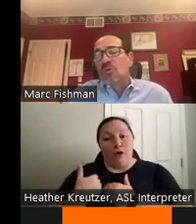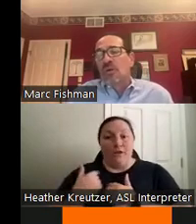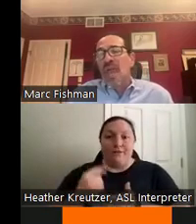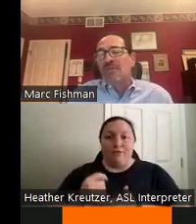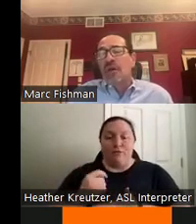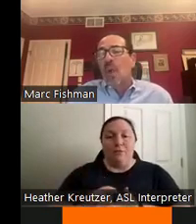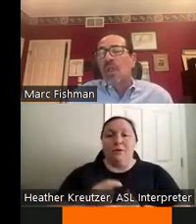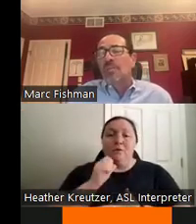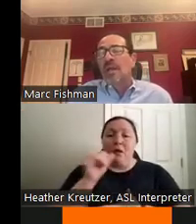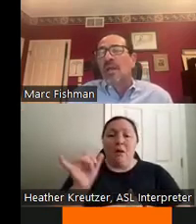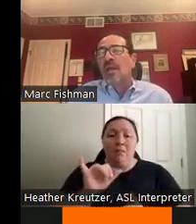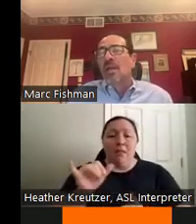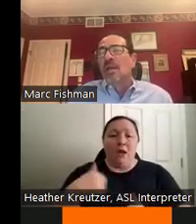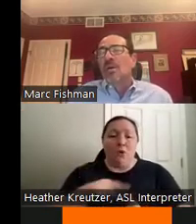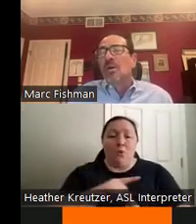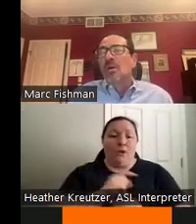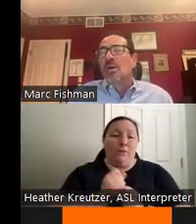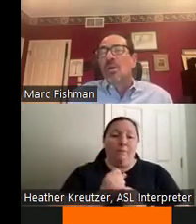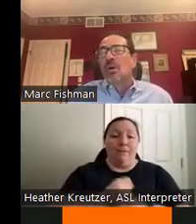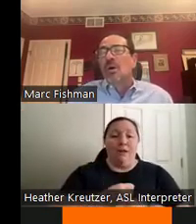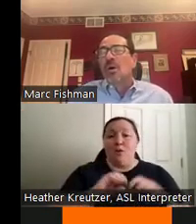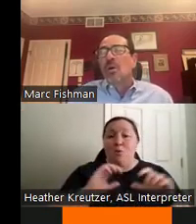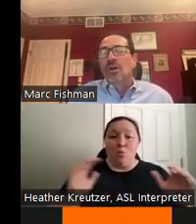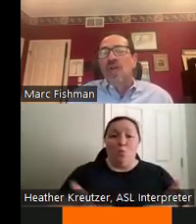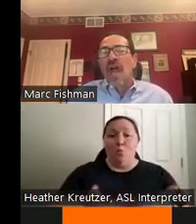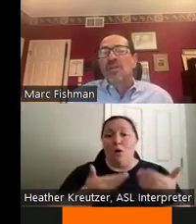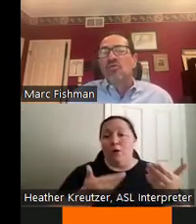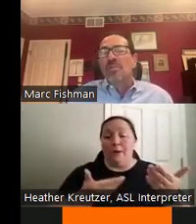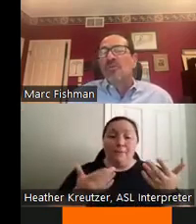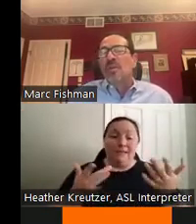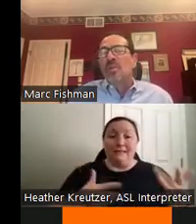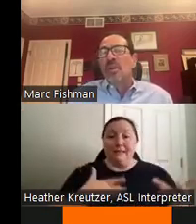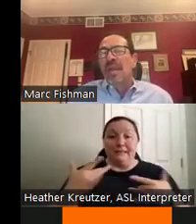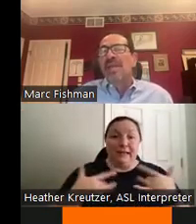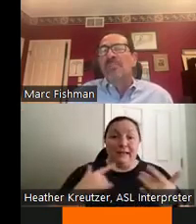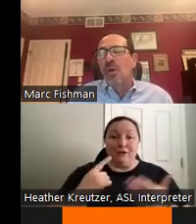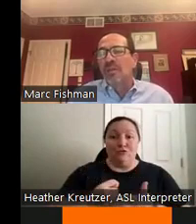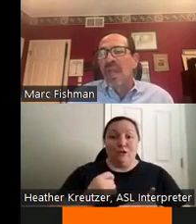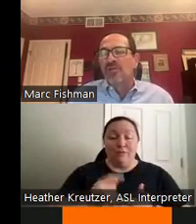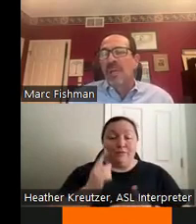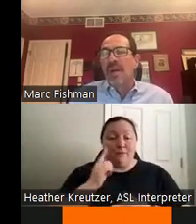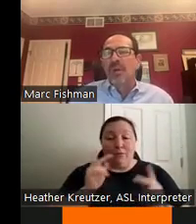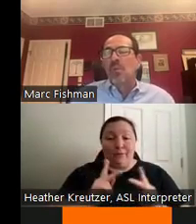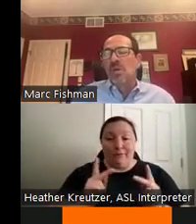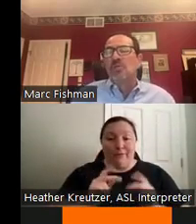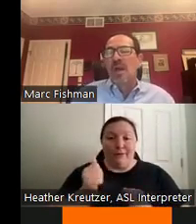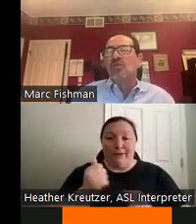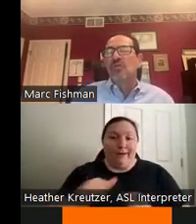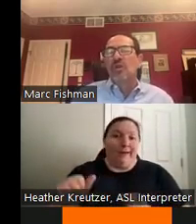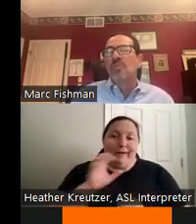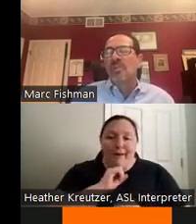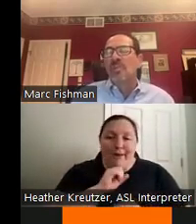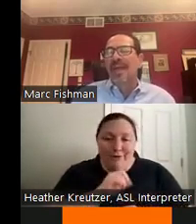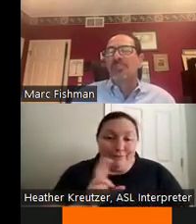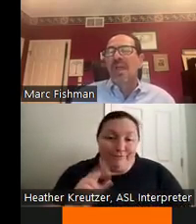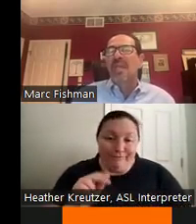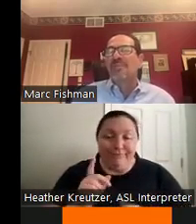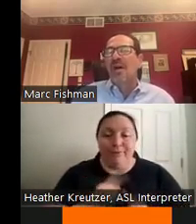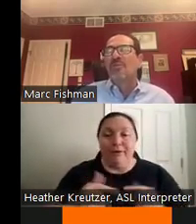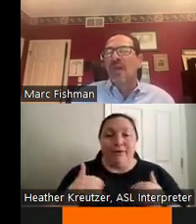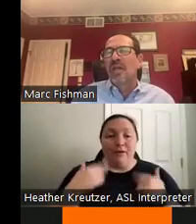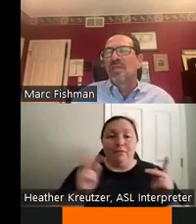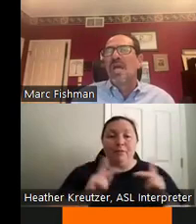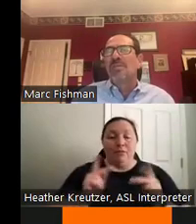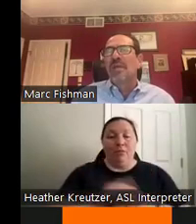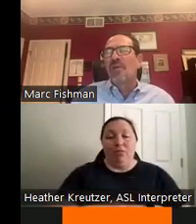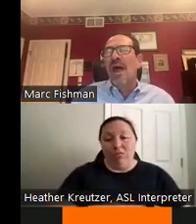we create very welcoming or exciting treatment for people at any point in the lifespan, but especially for young people, they got plenty